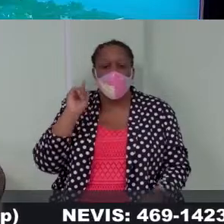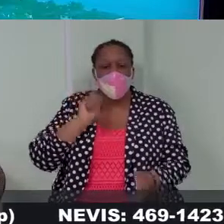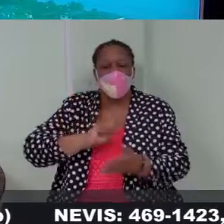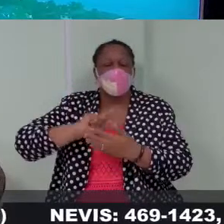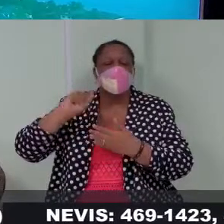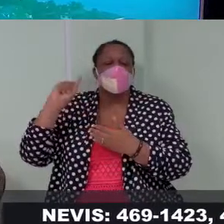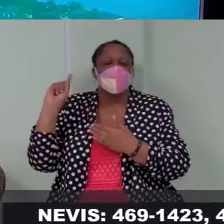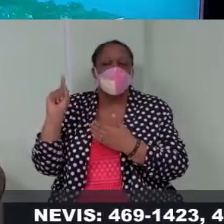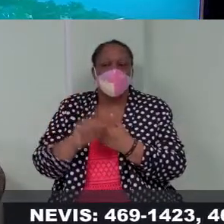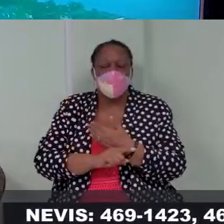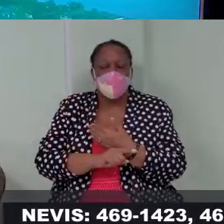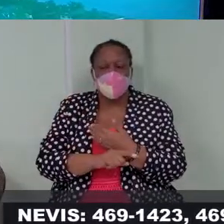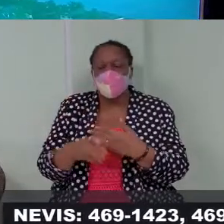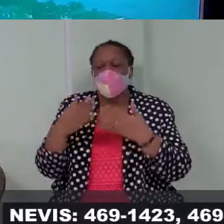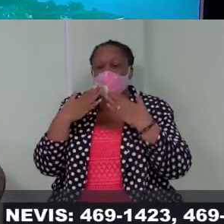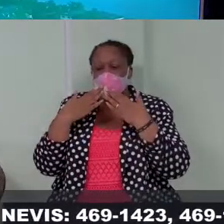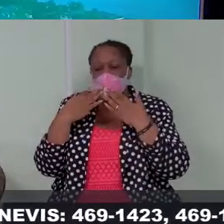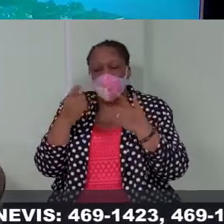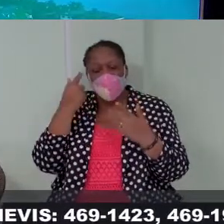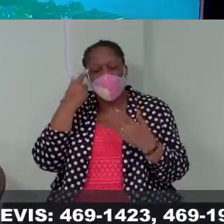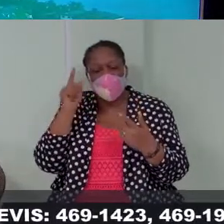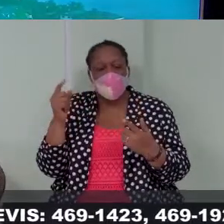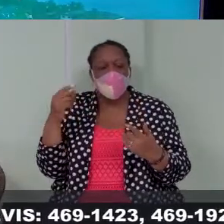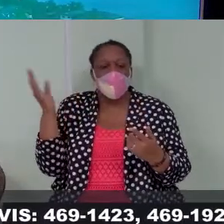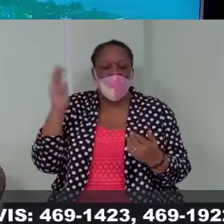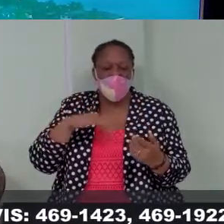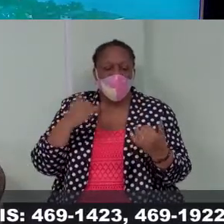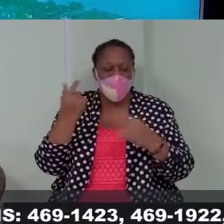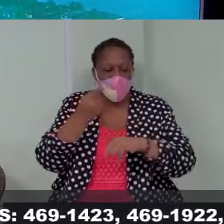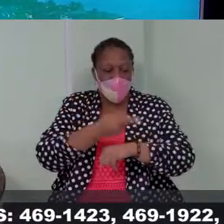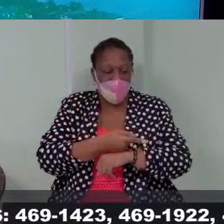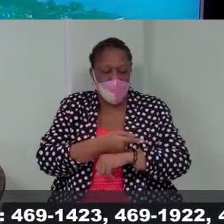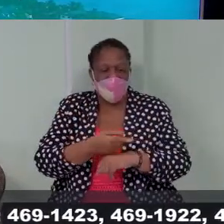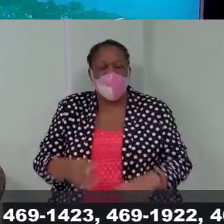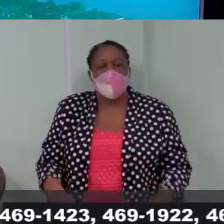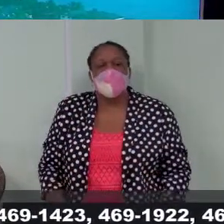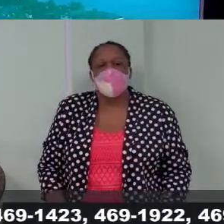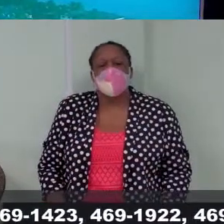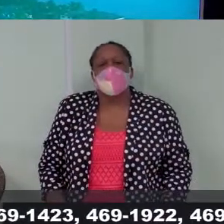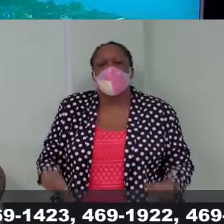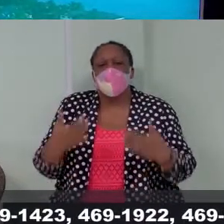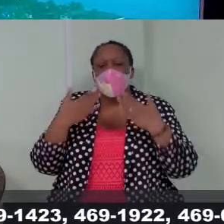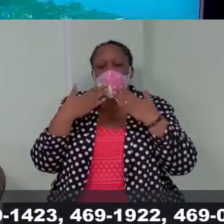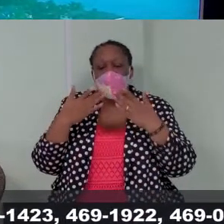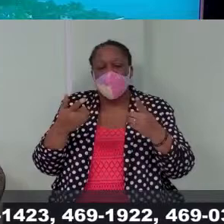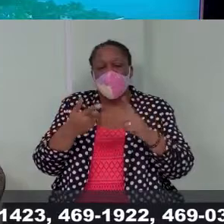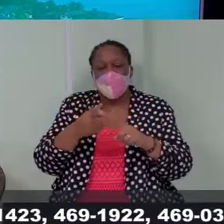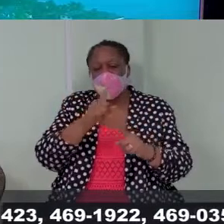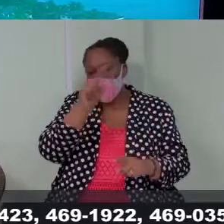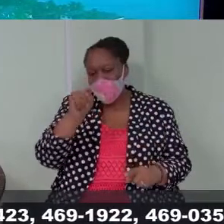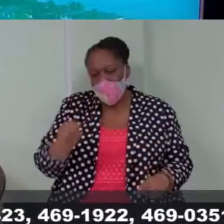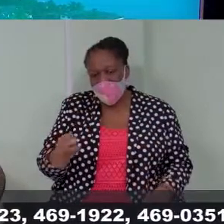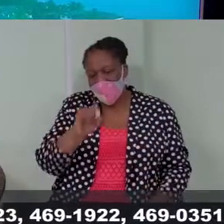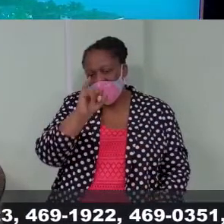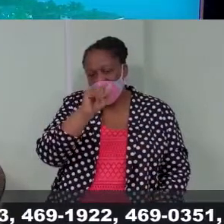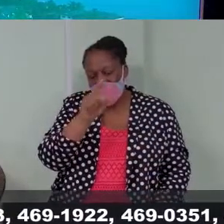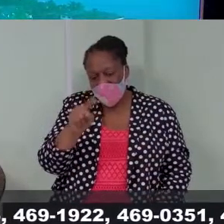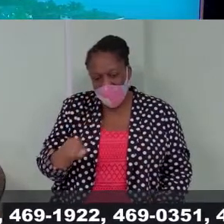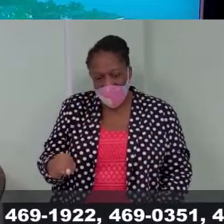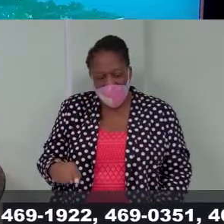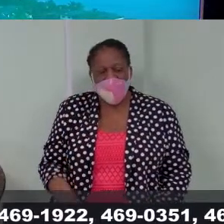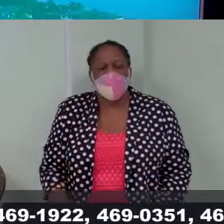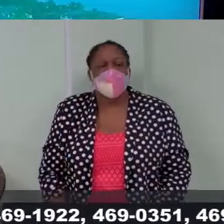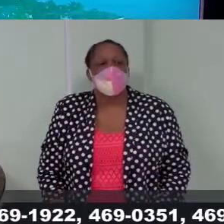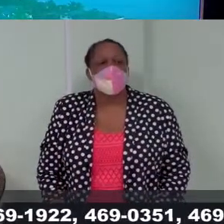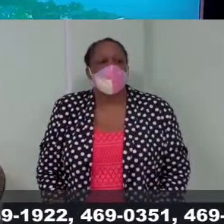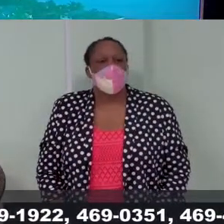Mrs. Christmas, thank you very much. We say thanks to ZIZ, as usual. We see Khalid Lake is